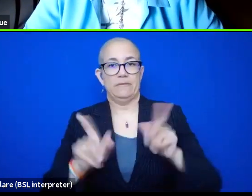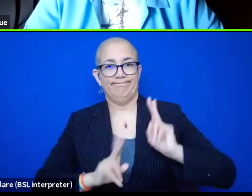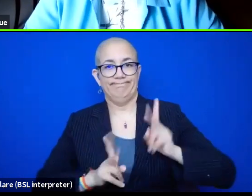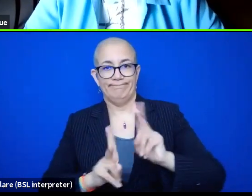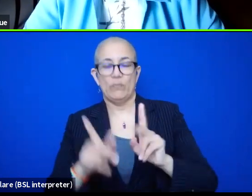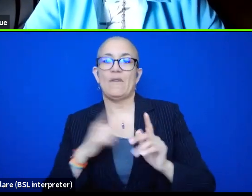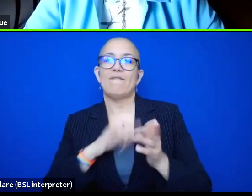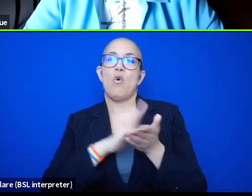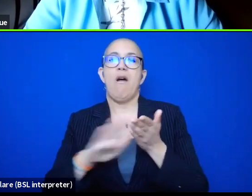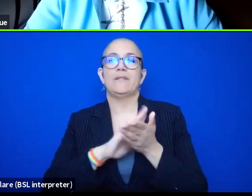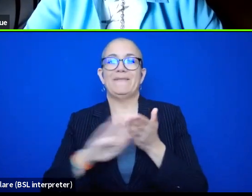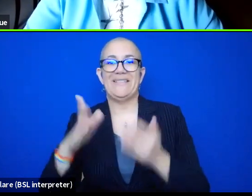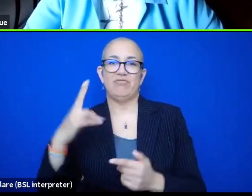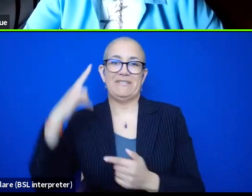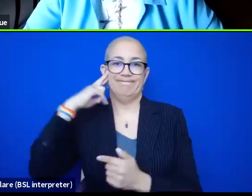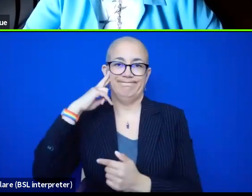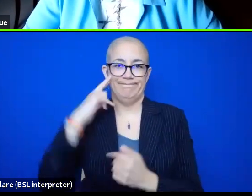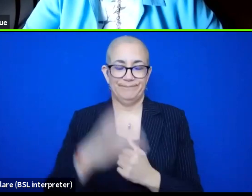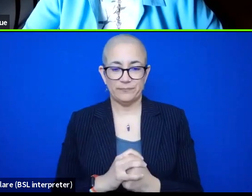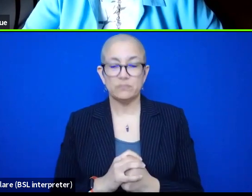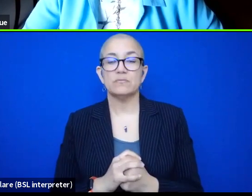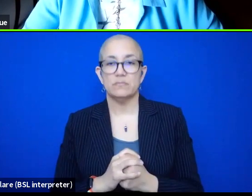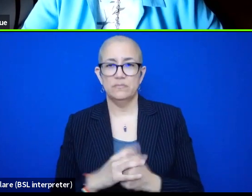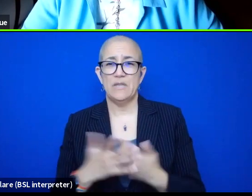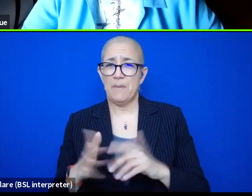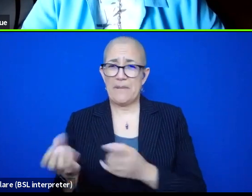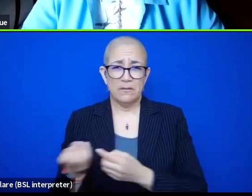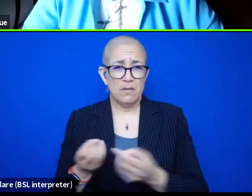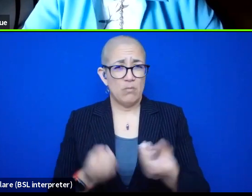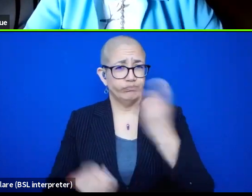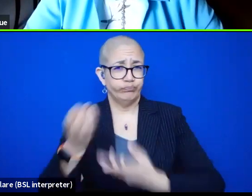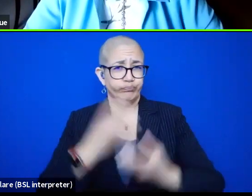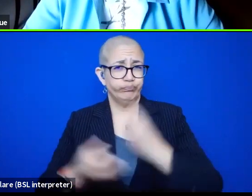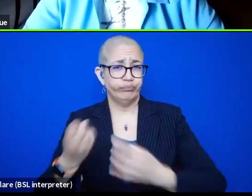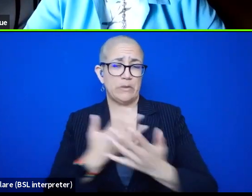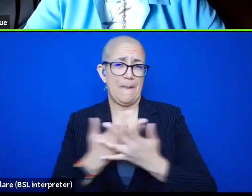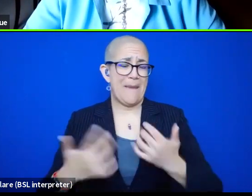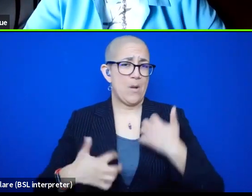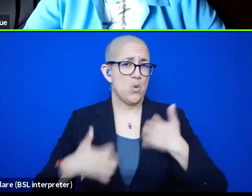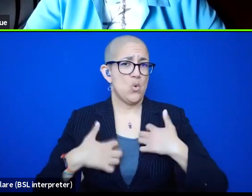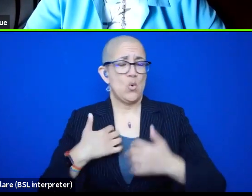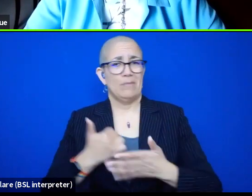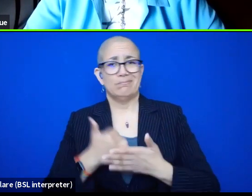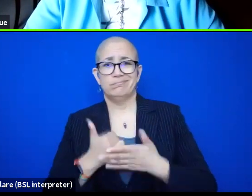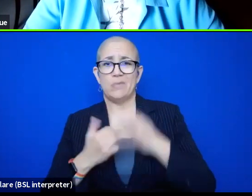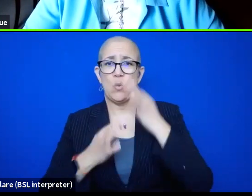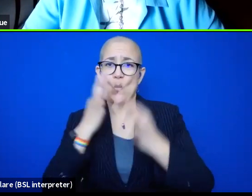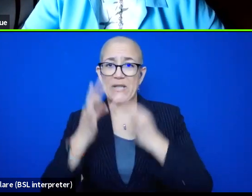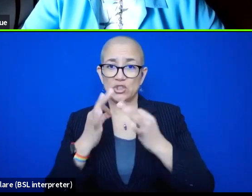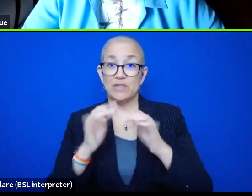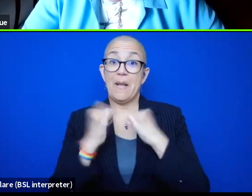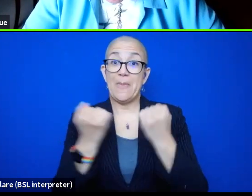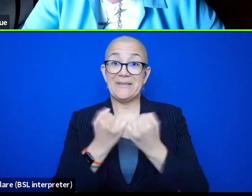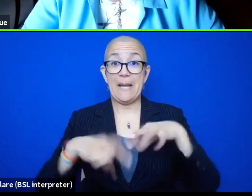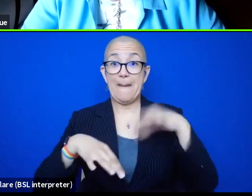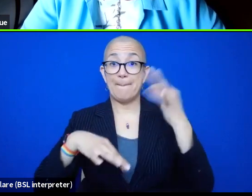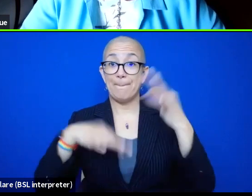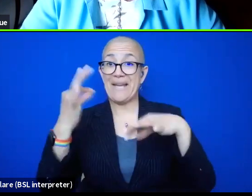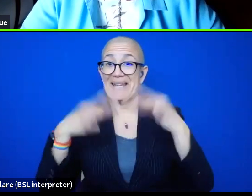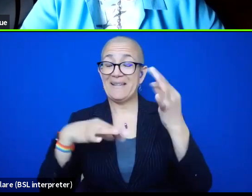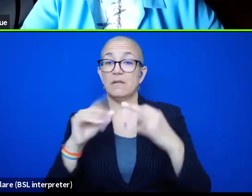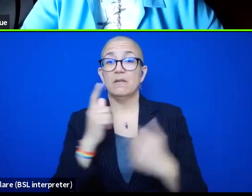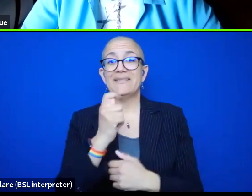hearing. You have supplied a great many terrific questions from which the team have extracted 10 or 11 for us to start with. So